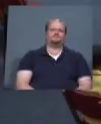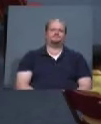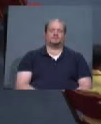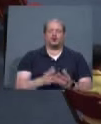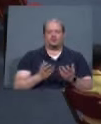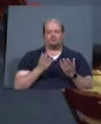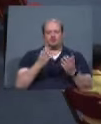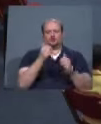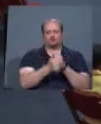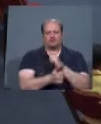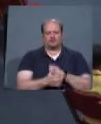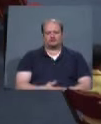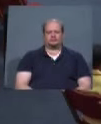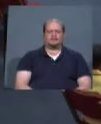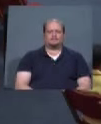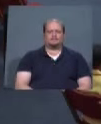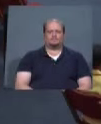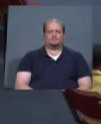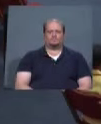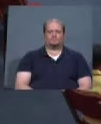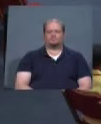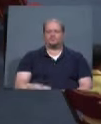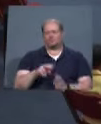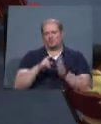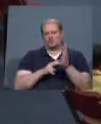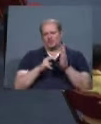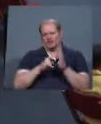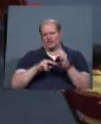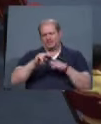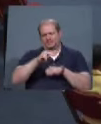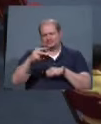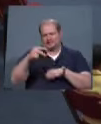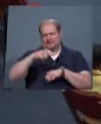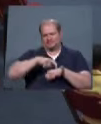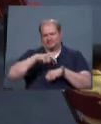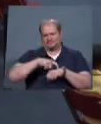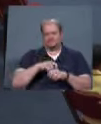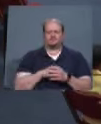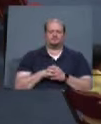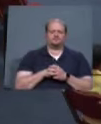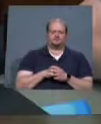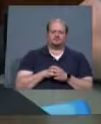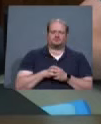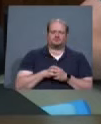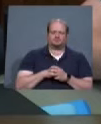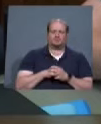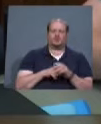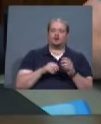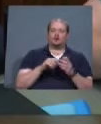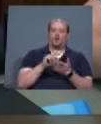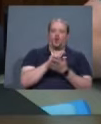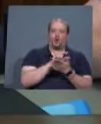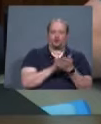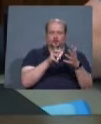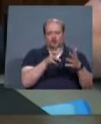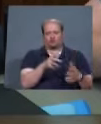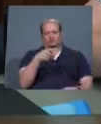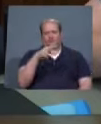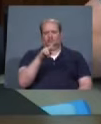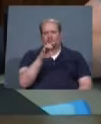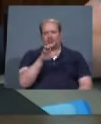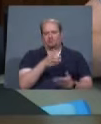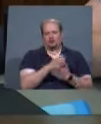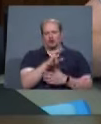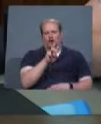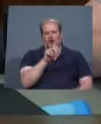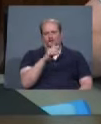The motion passes. Madam Clerk, will you read the ordinance? An ordinance to abandon the public right-of-way